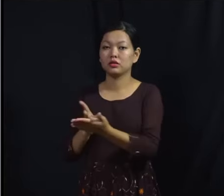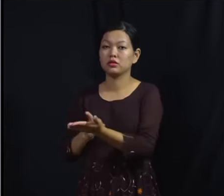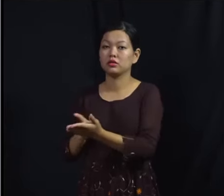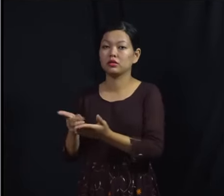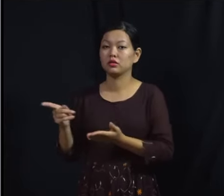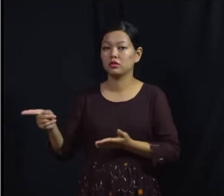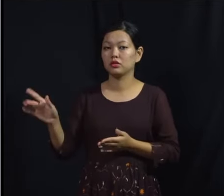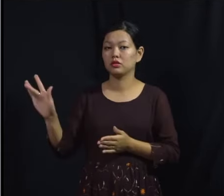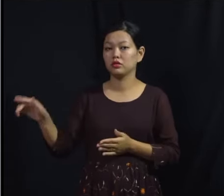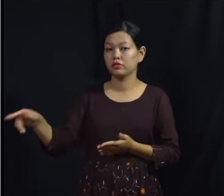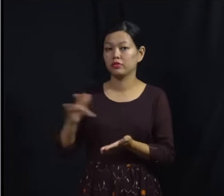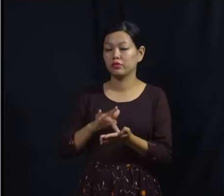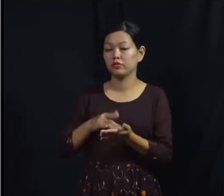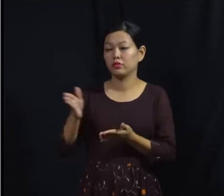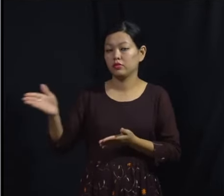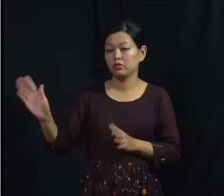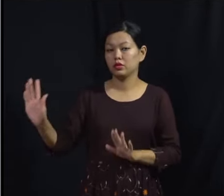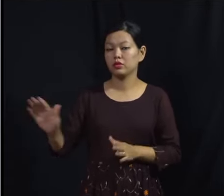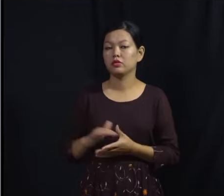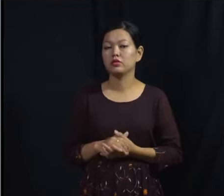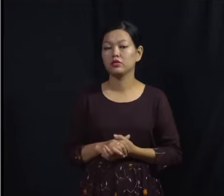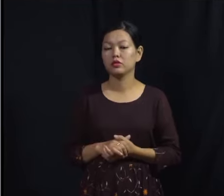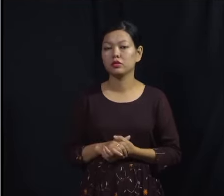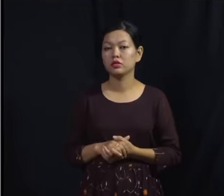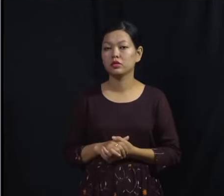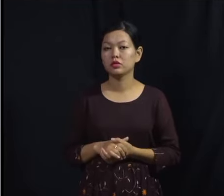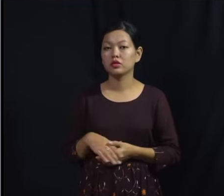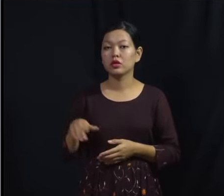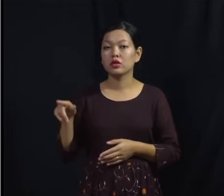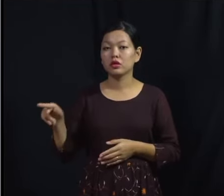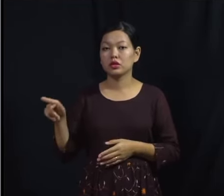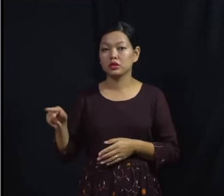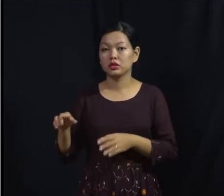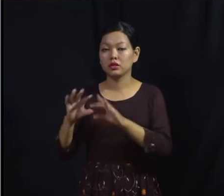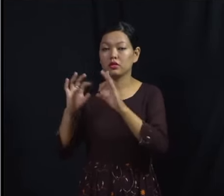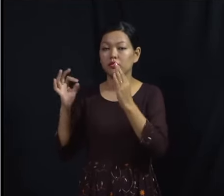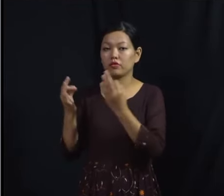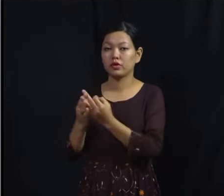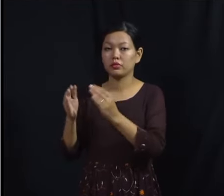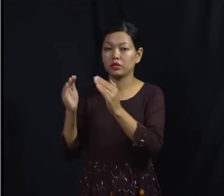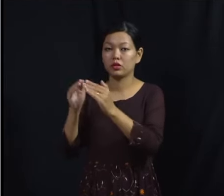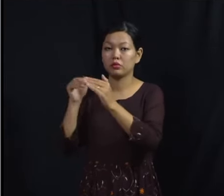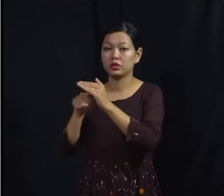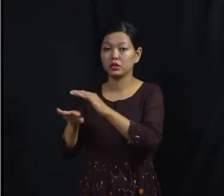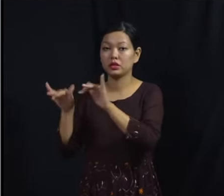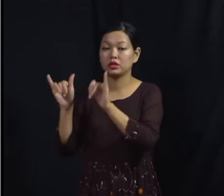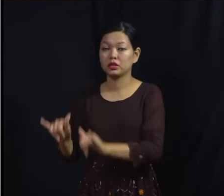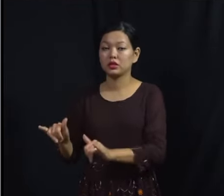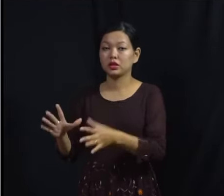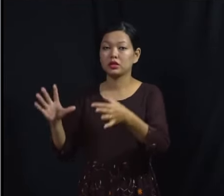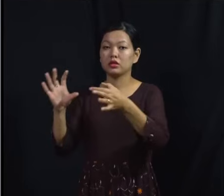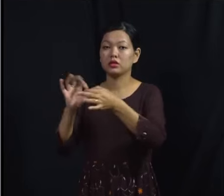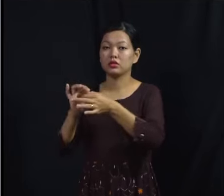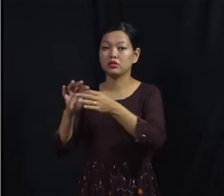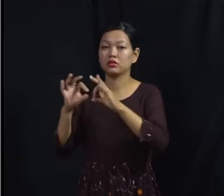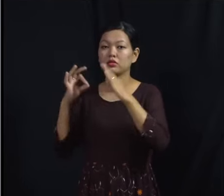village. And also we understand from the story that it is a joint family wherein there is the grandmother, the parents, the brother